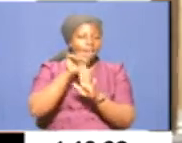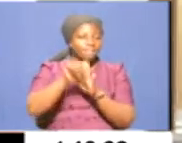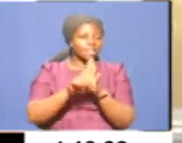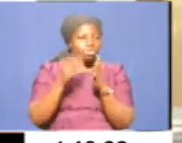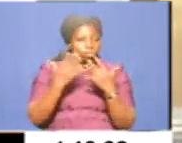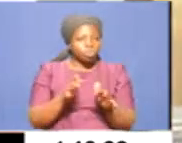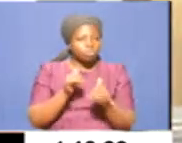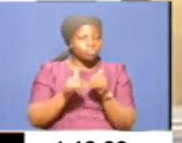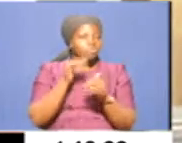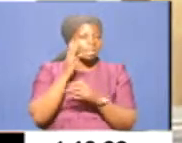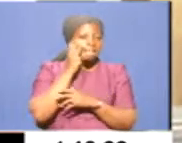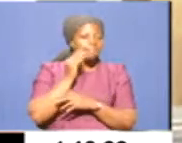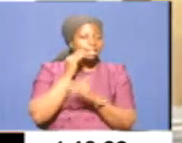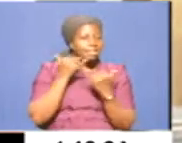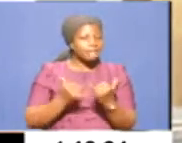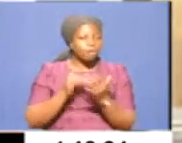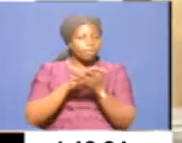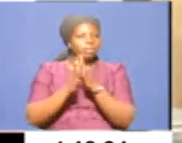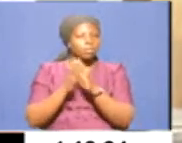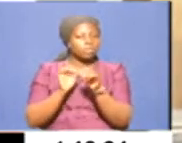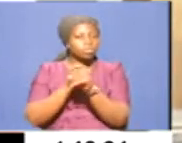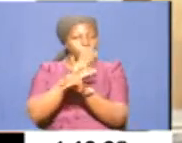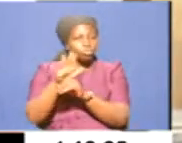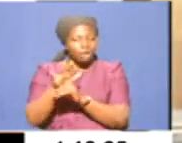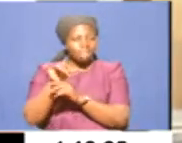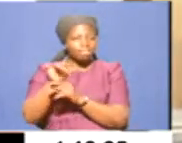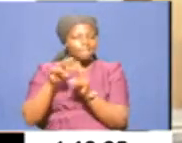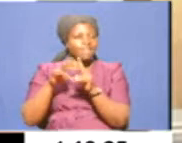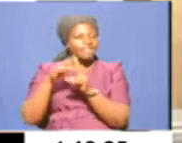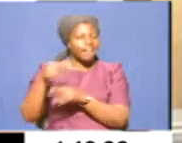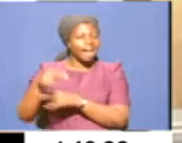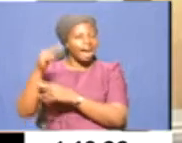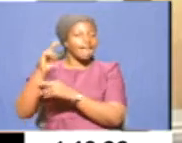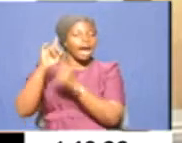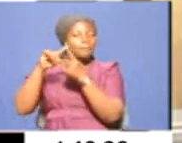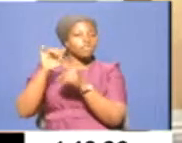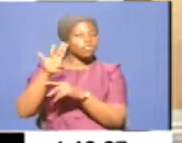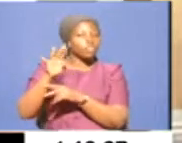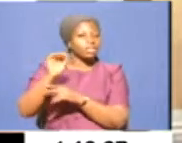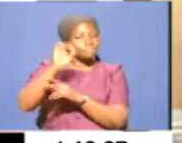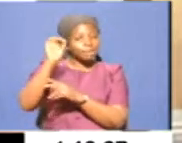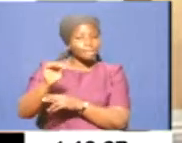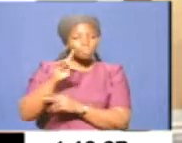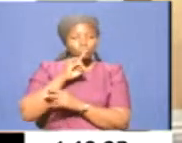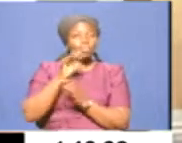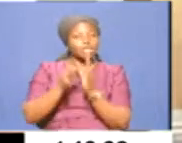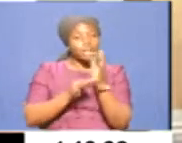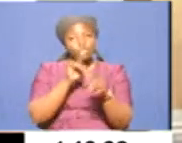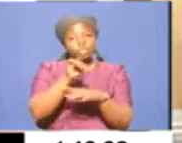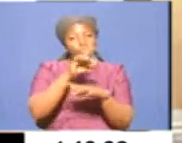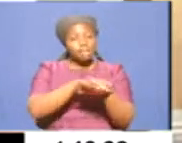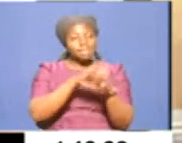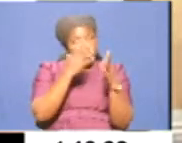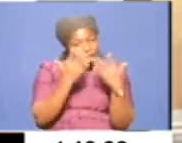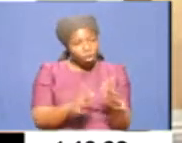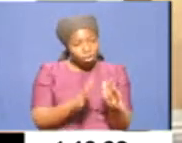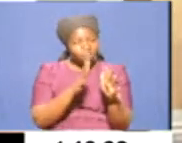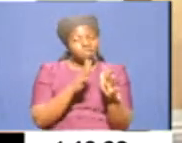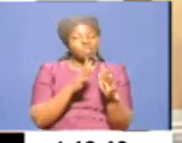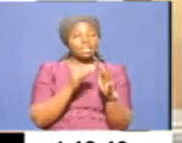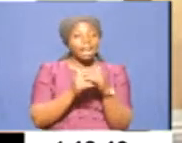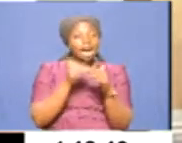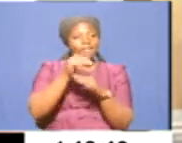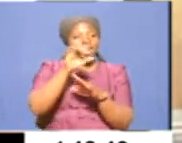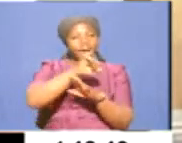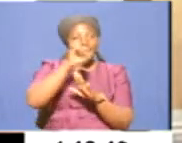currently without even the COVID, they are as high as 40%. So if you get the losses by post-harvest handling, then plus